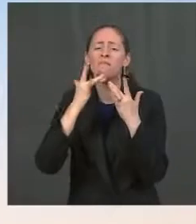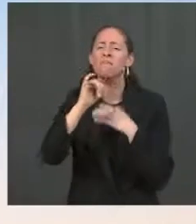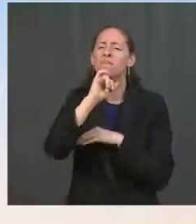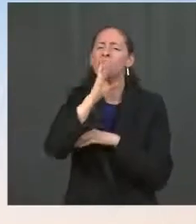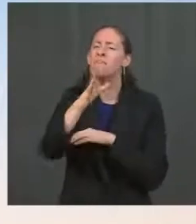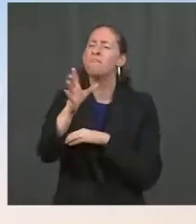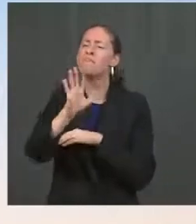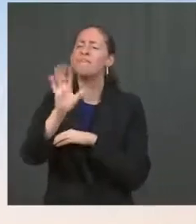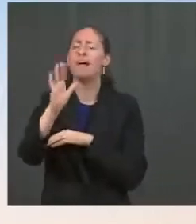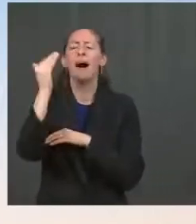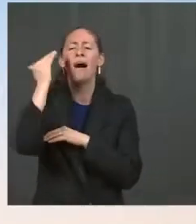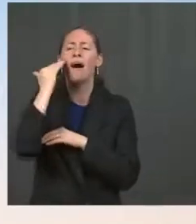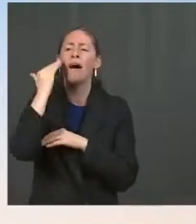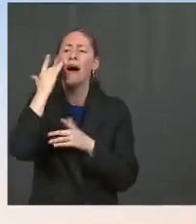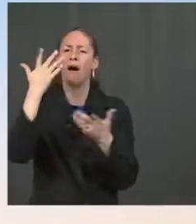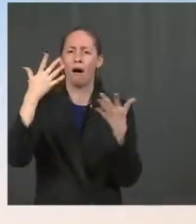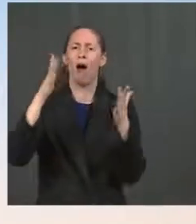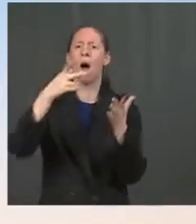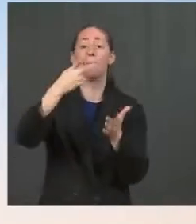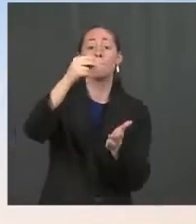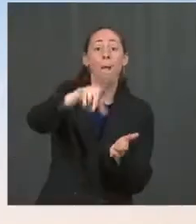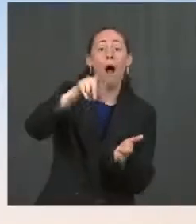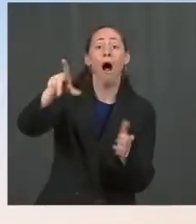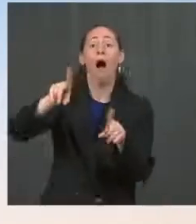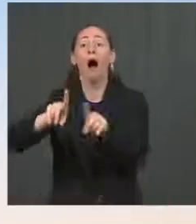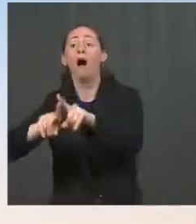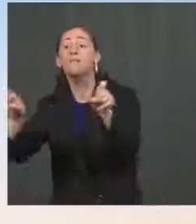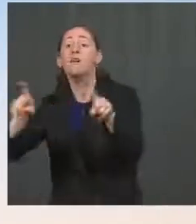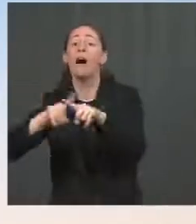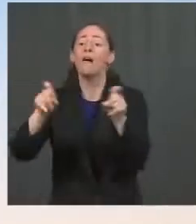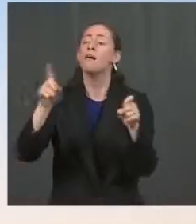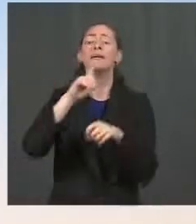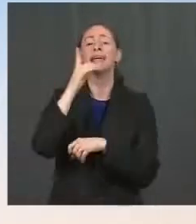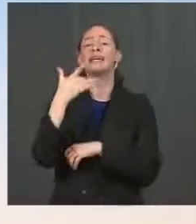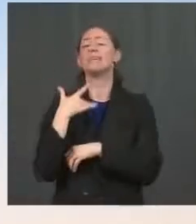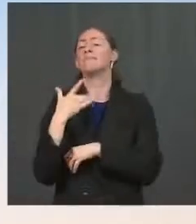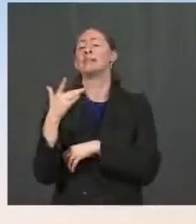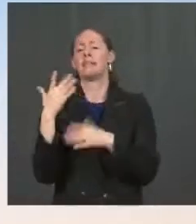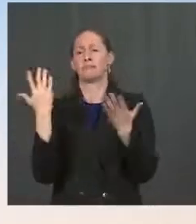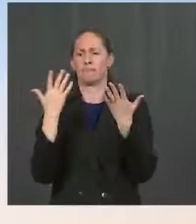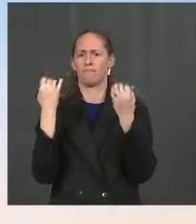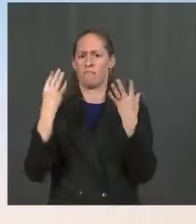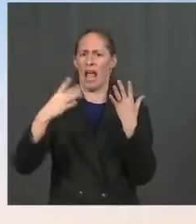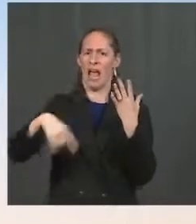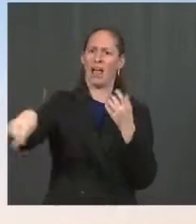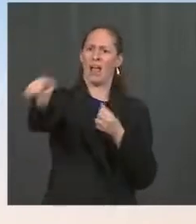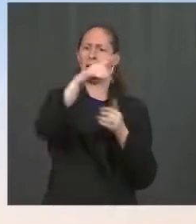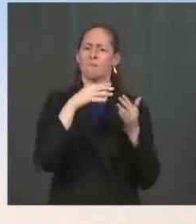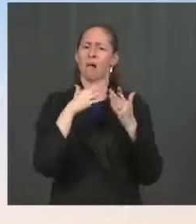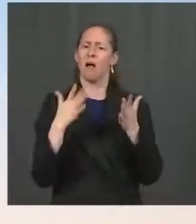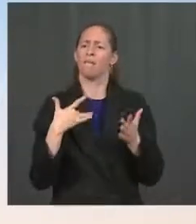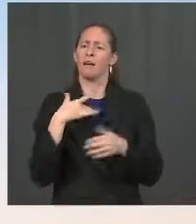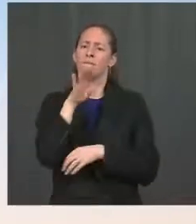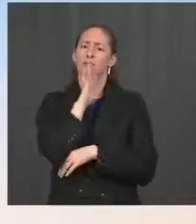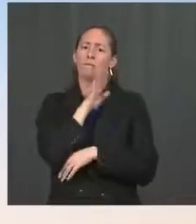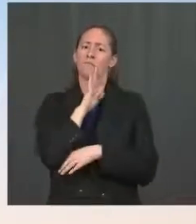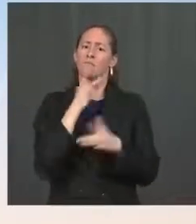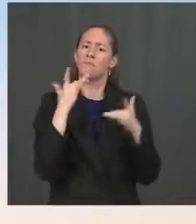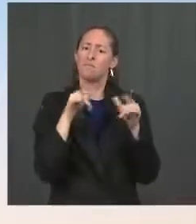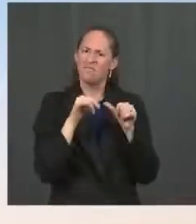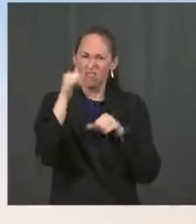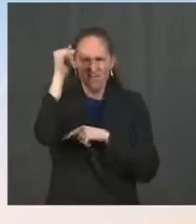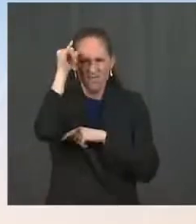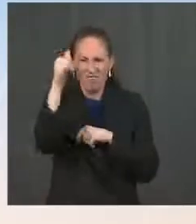number 1 issue, number 2 issue, number 3 issue for many Americans is COVID and what we're doing. And we have done a lot of work over the last couple of months, even as we've